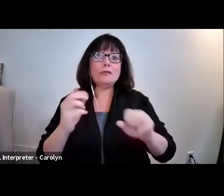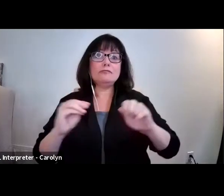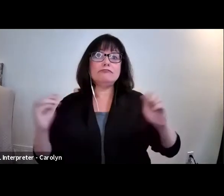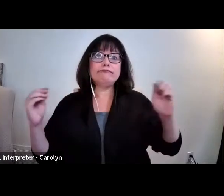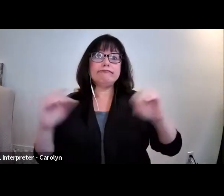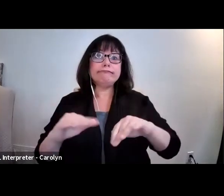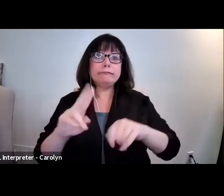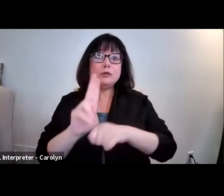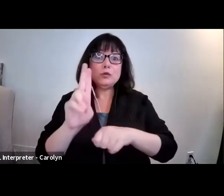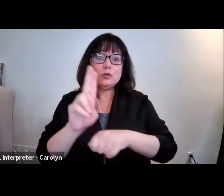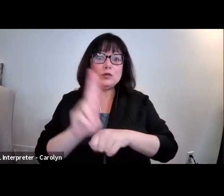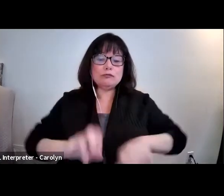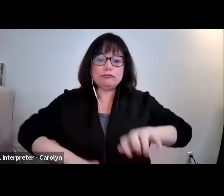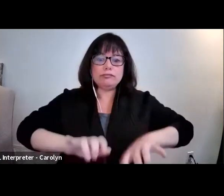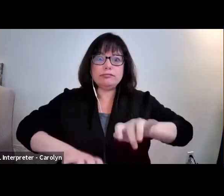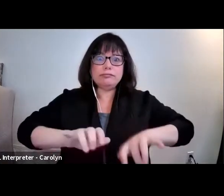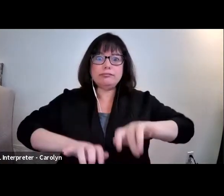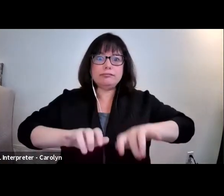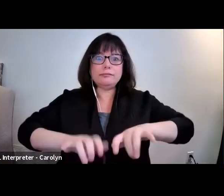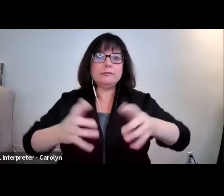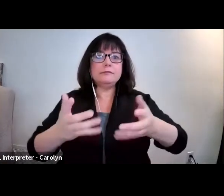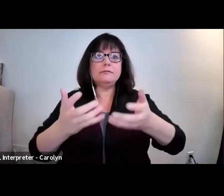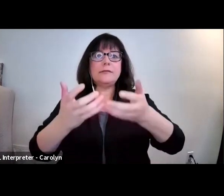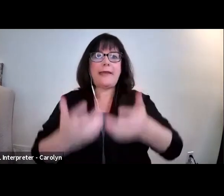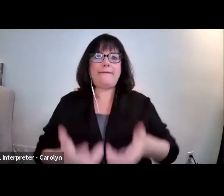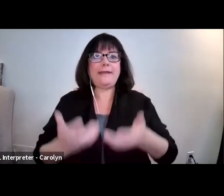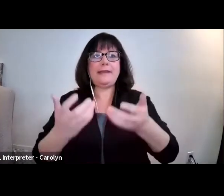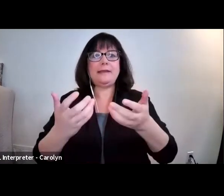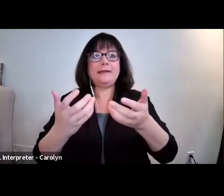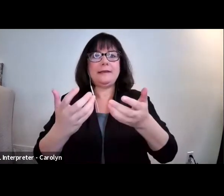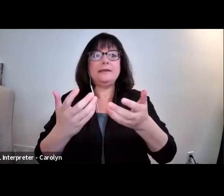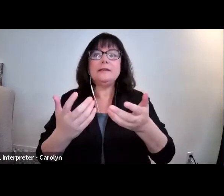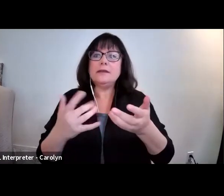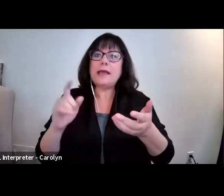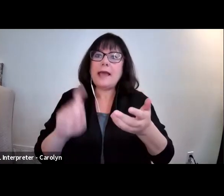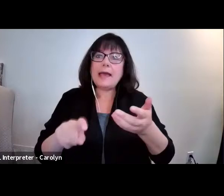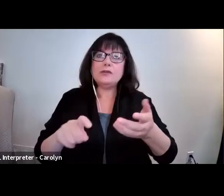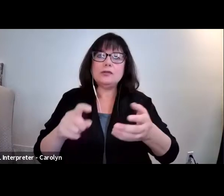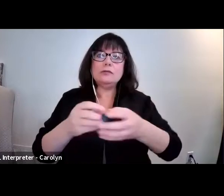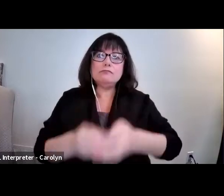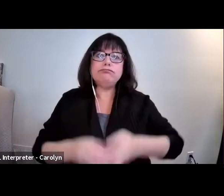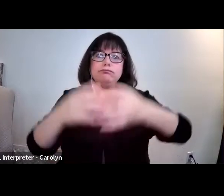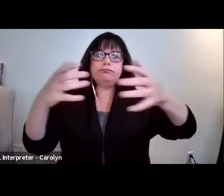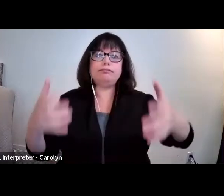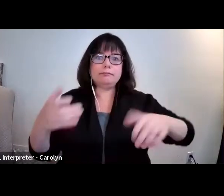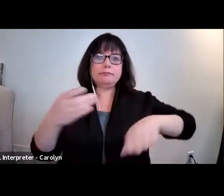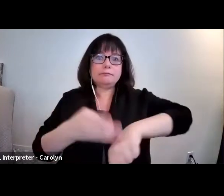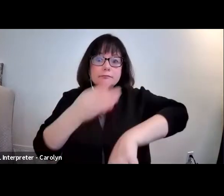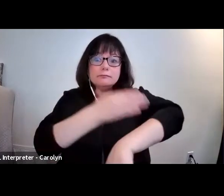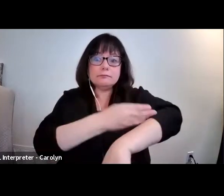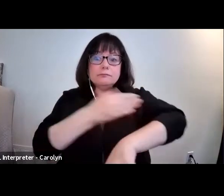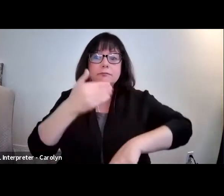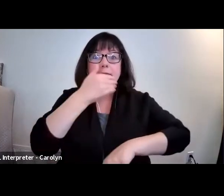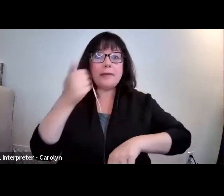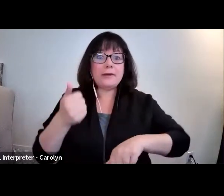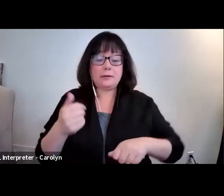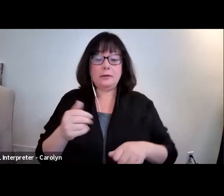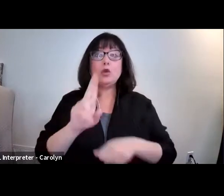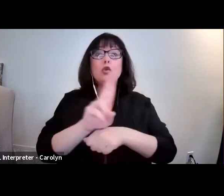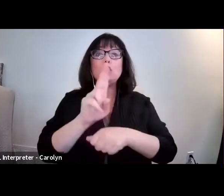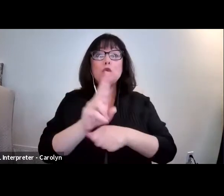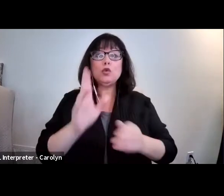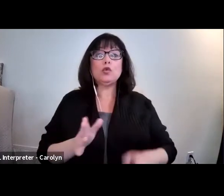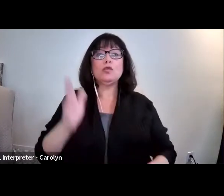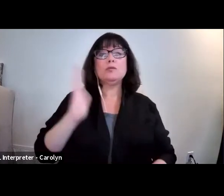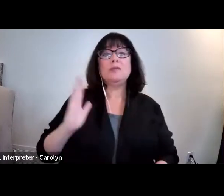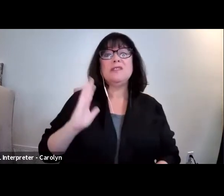to significantly increase capacity. The number of e-class users has, for example, increased from